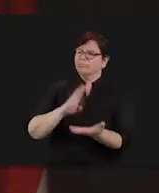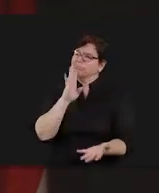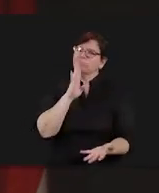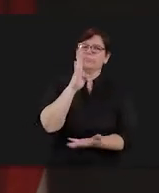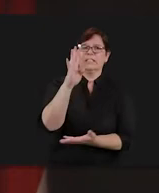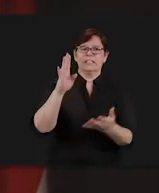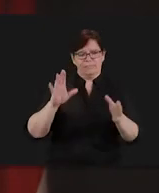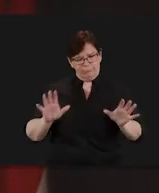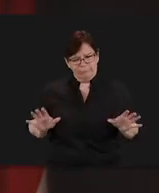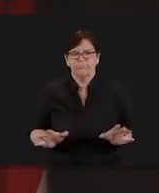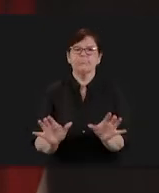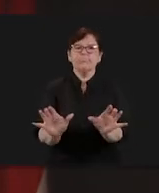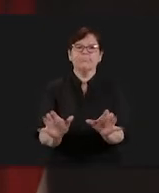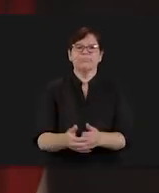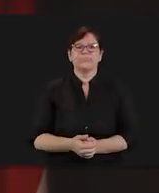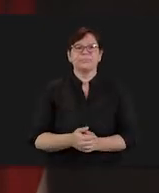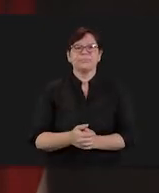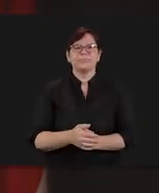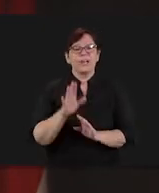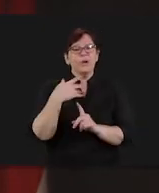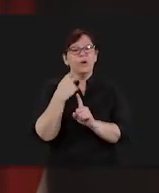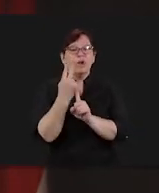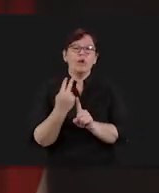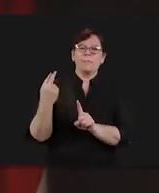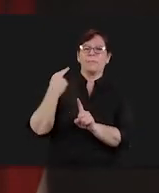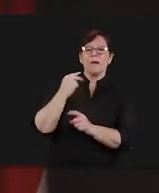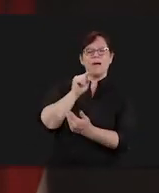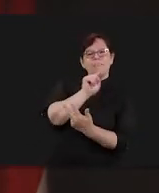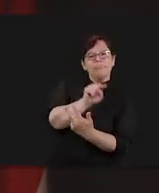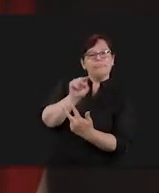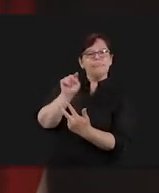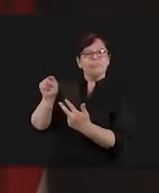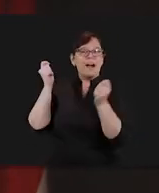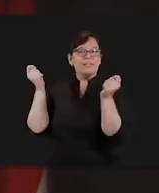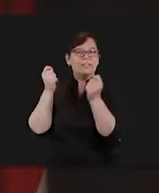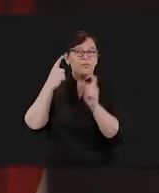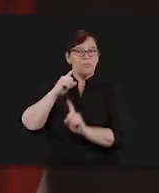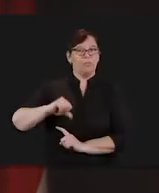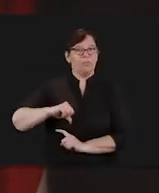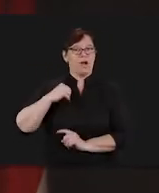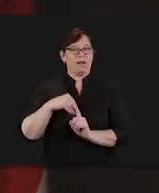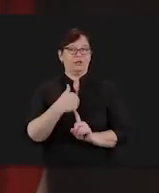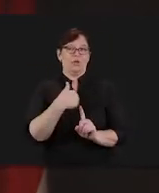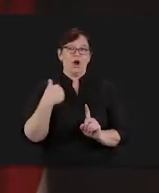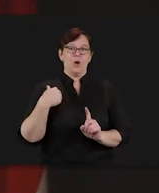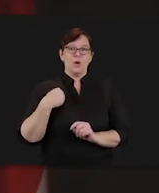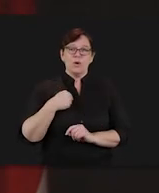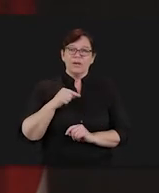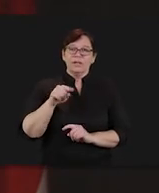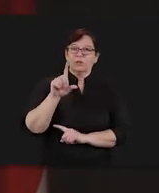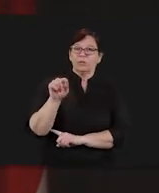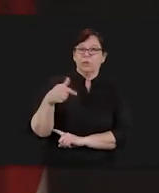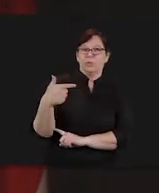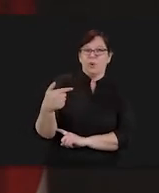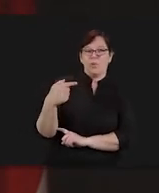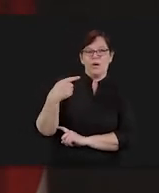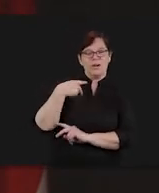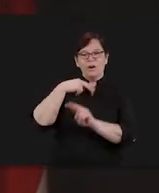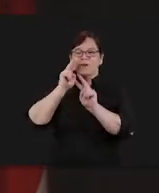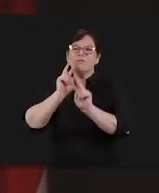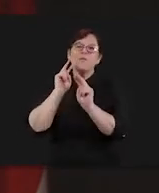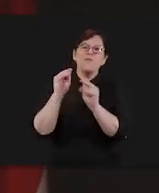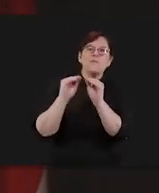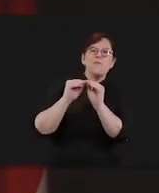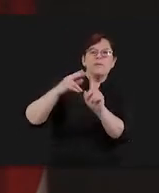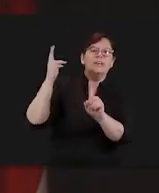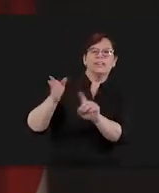act. As we look back on these landmark anniversaries for Pride in Toronto in 2021, I look forward to witnessing history